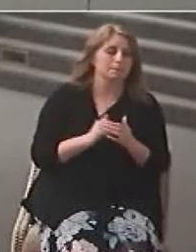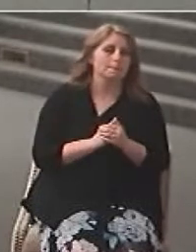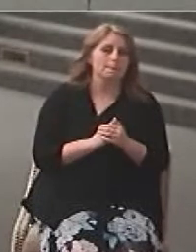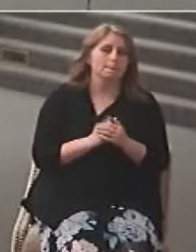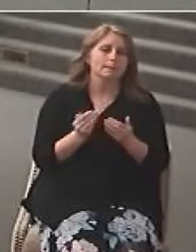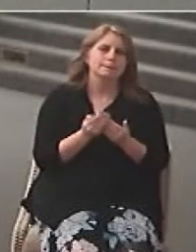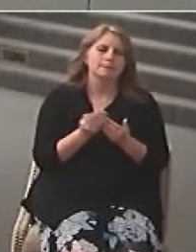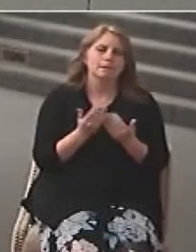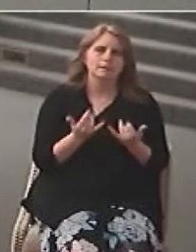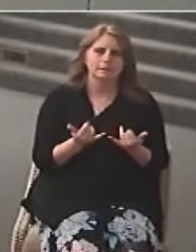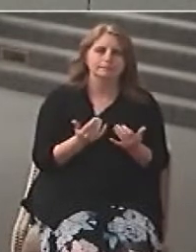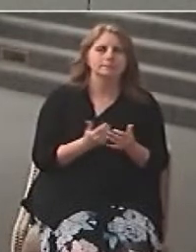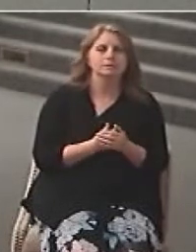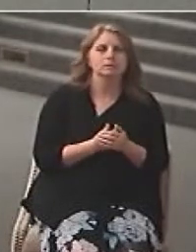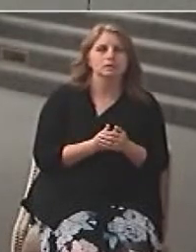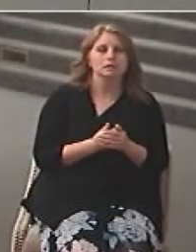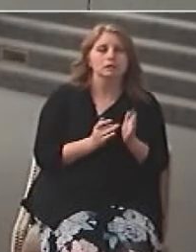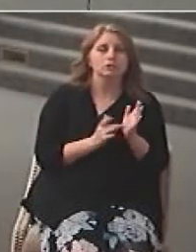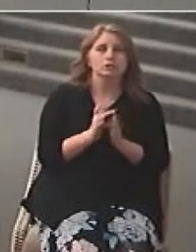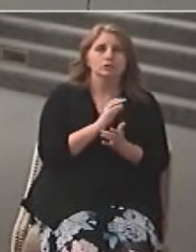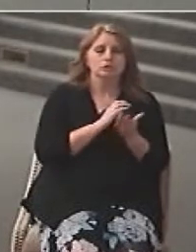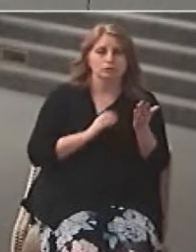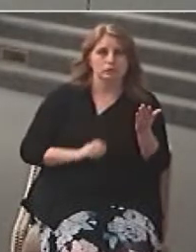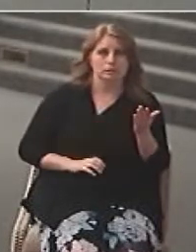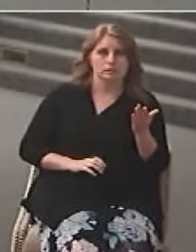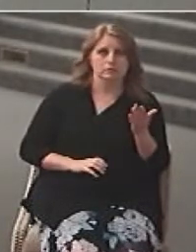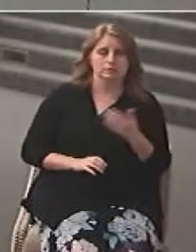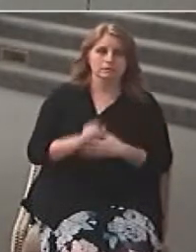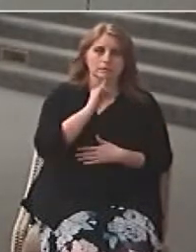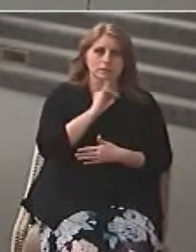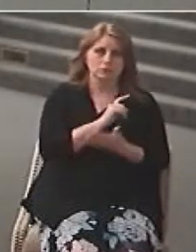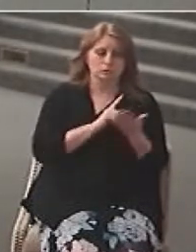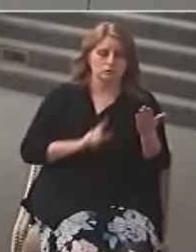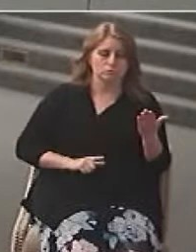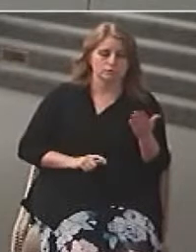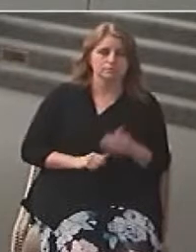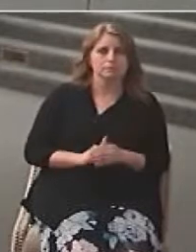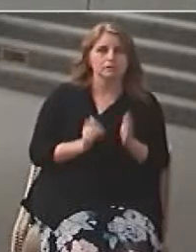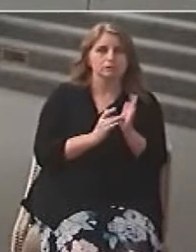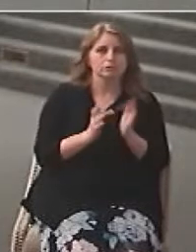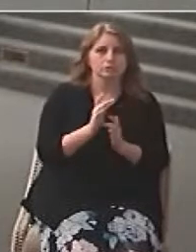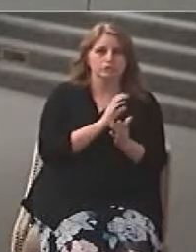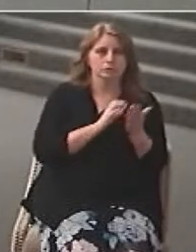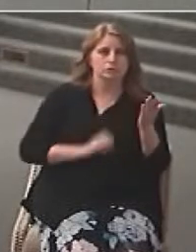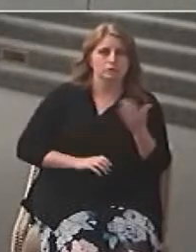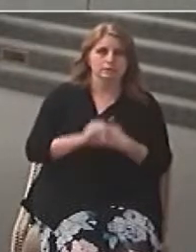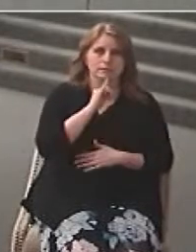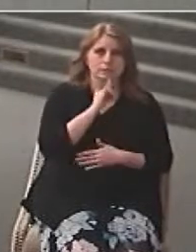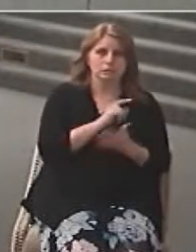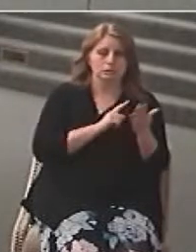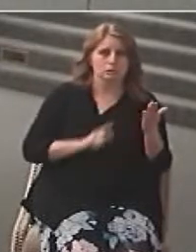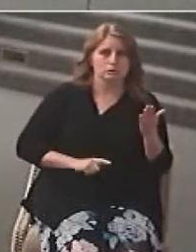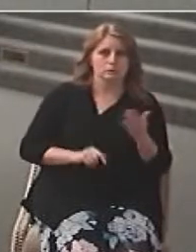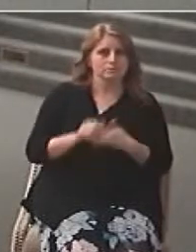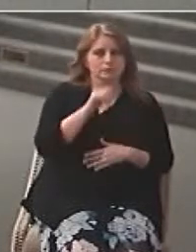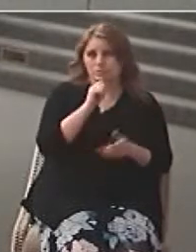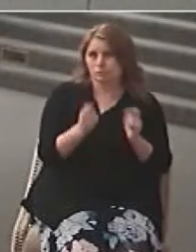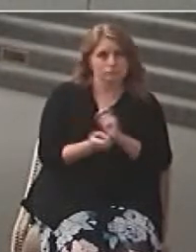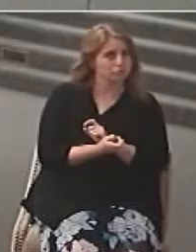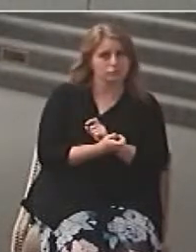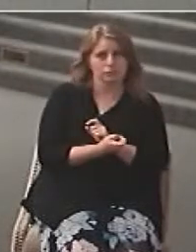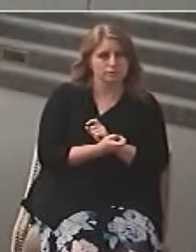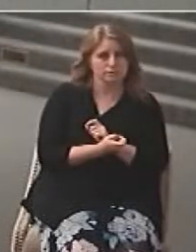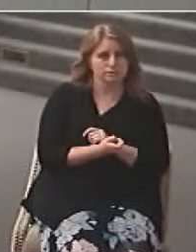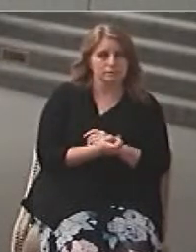this reminder is that Jesus Christ is Lord. Jesus Christ is Lord. It's not going to change.